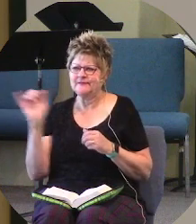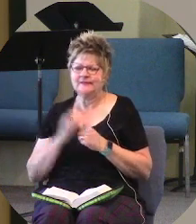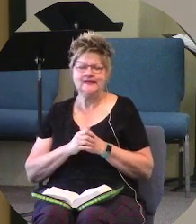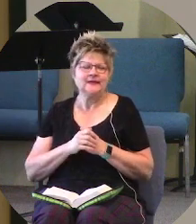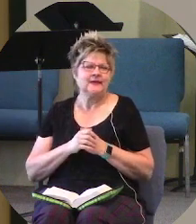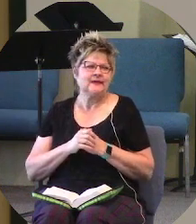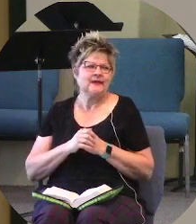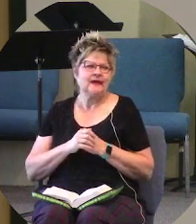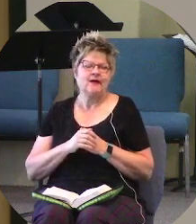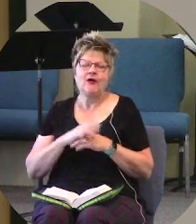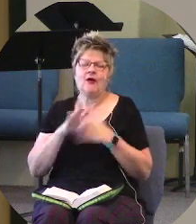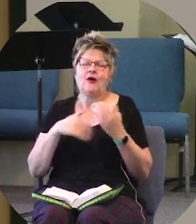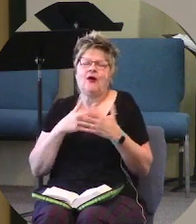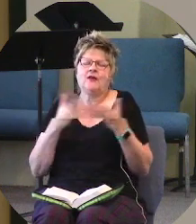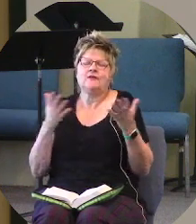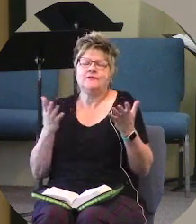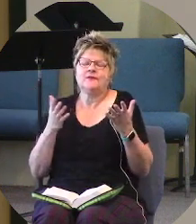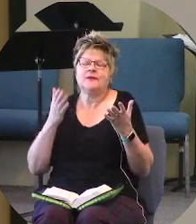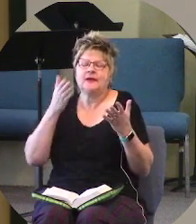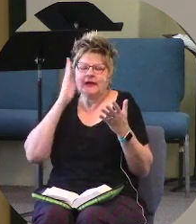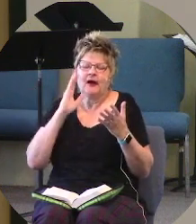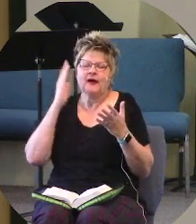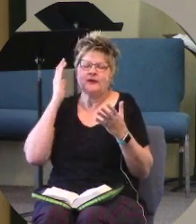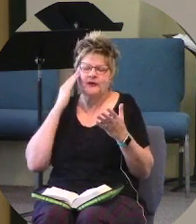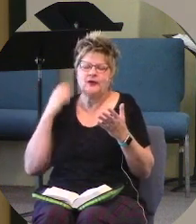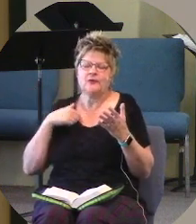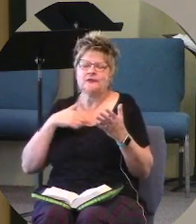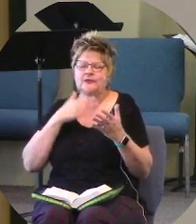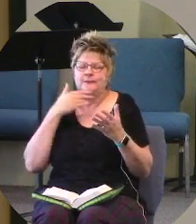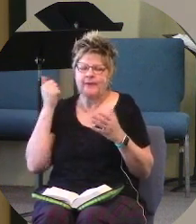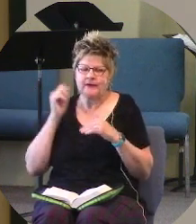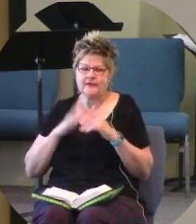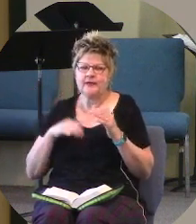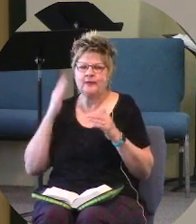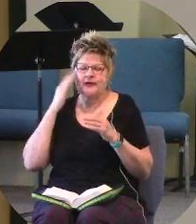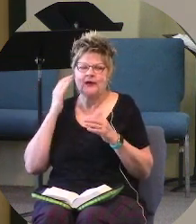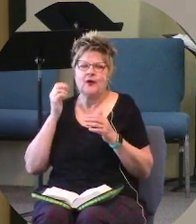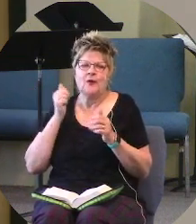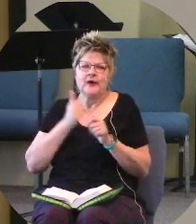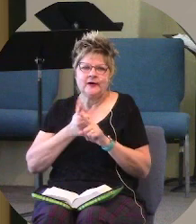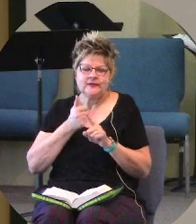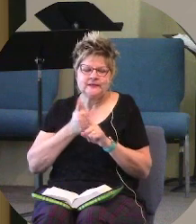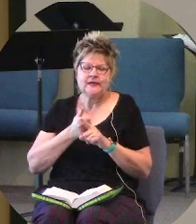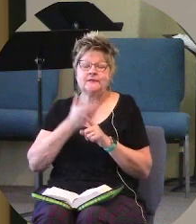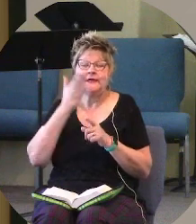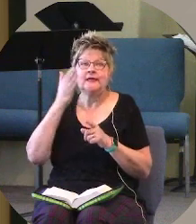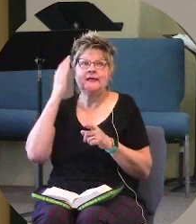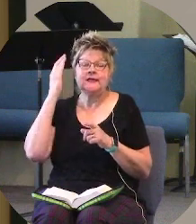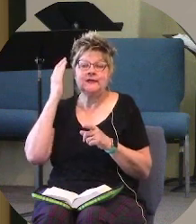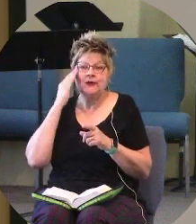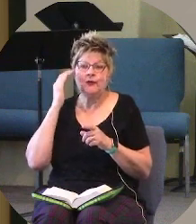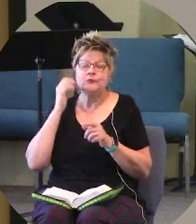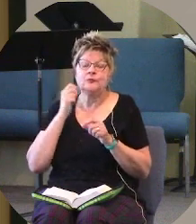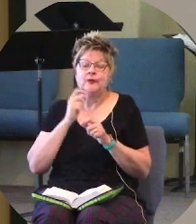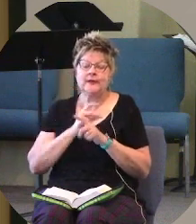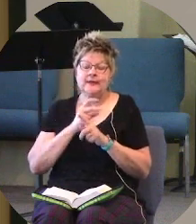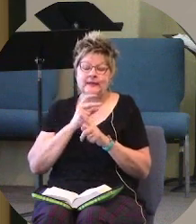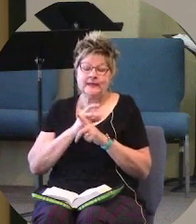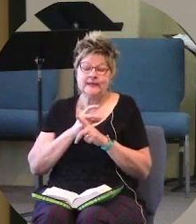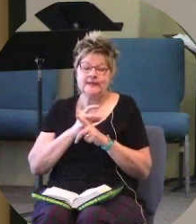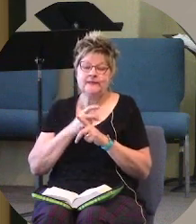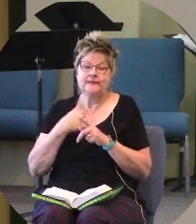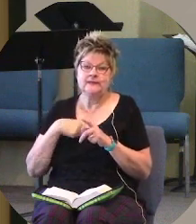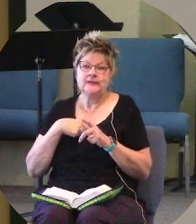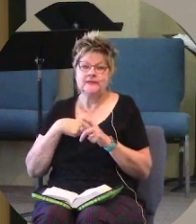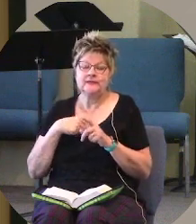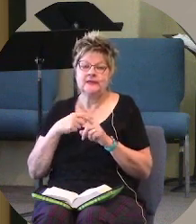to John. That he knows us better than we know ourselves. He knows what keeps us from